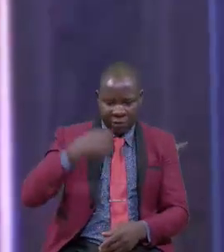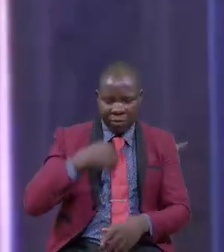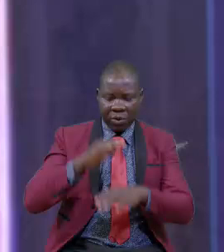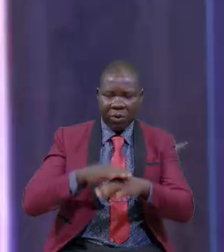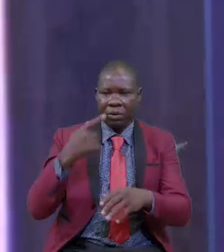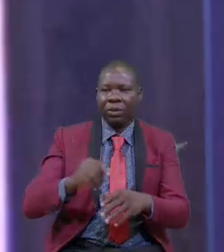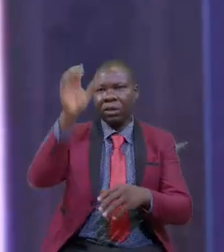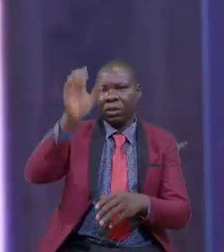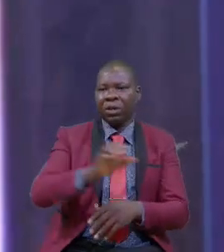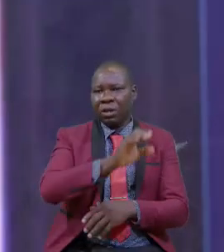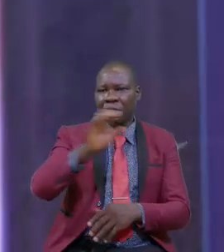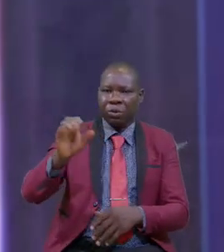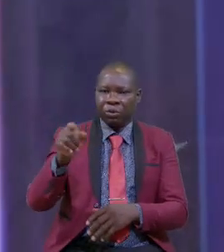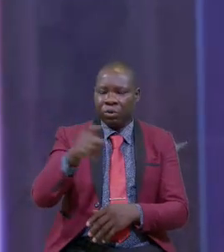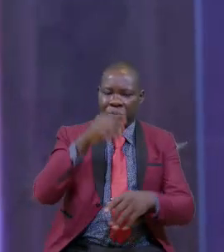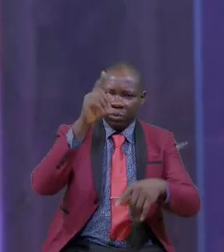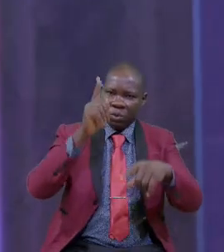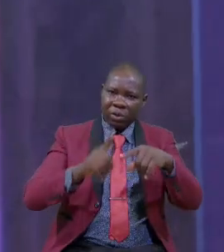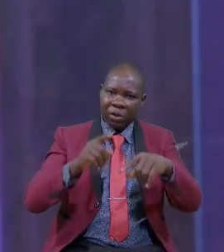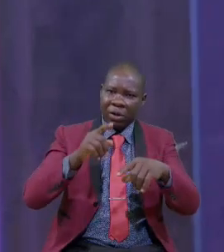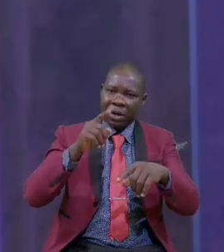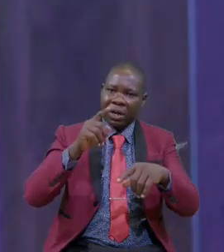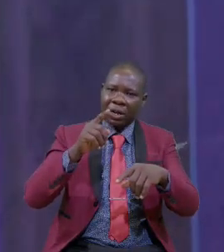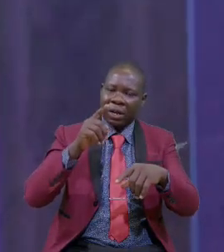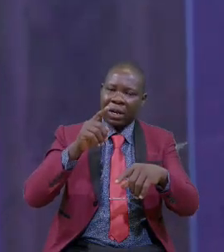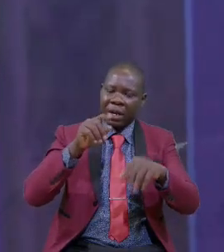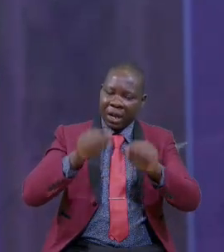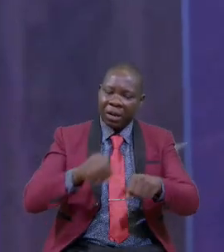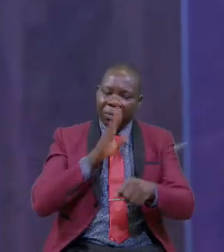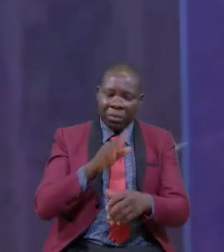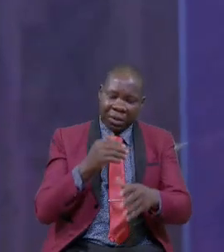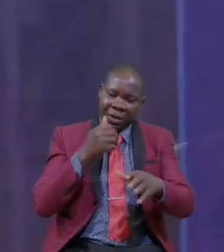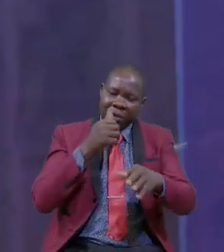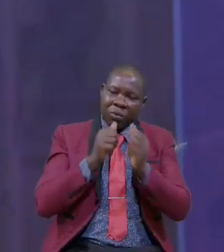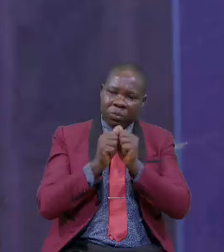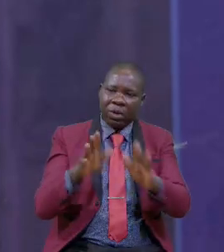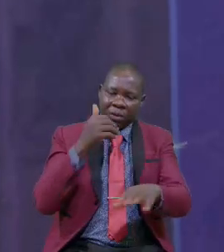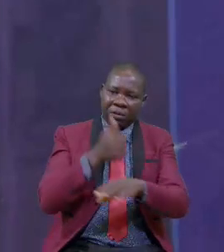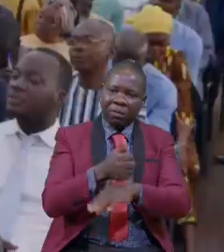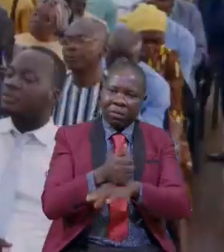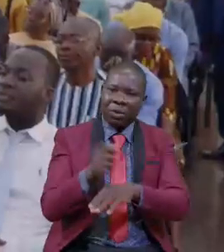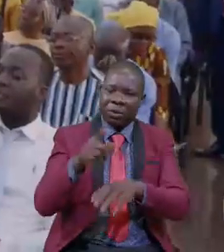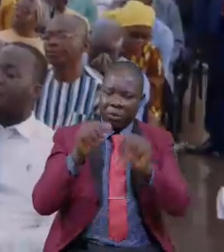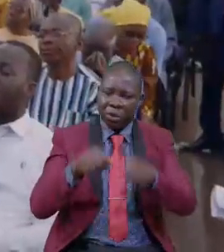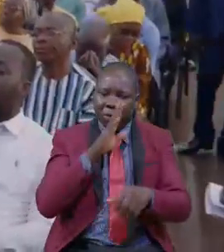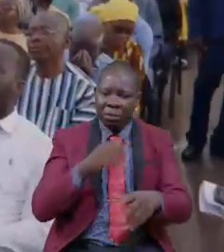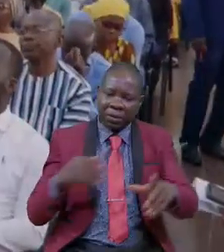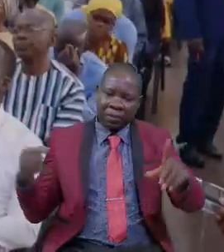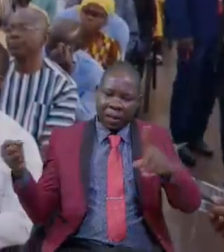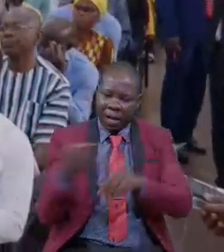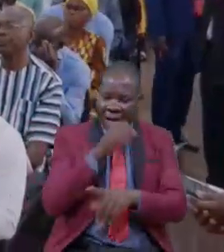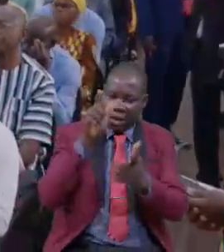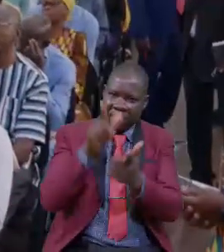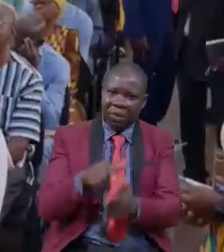you can be blameless. Amen. I can be harmless. Amen. How can I